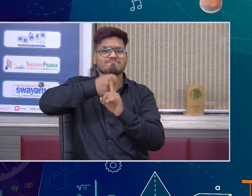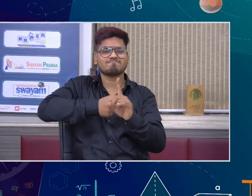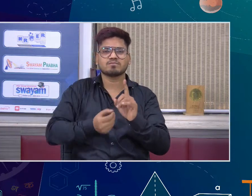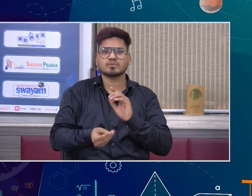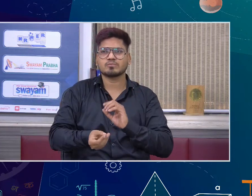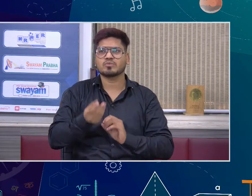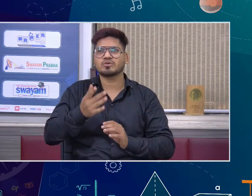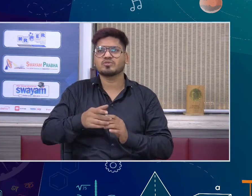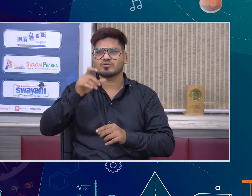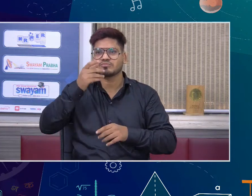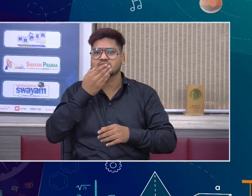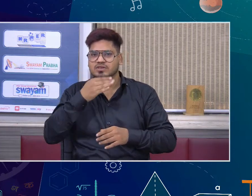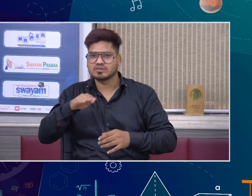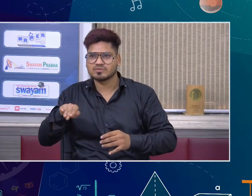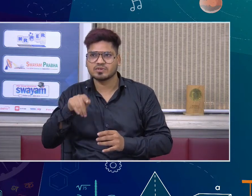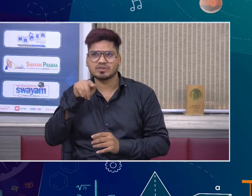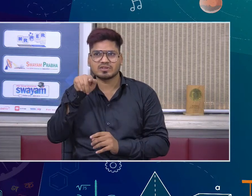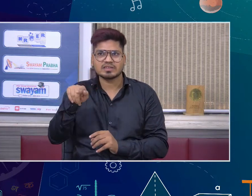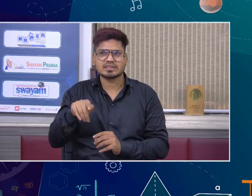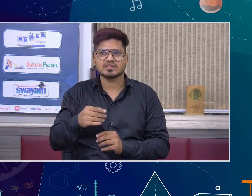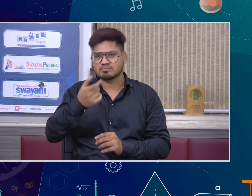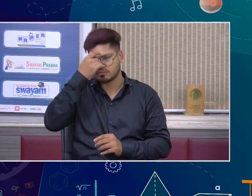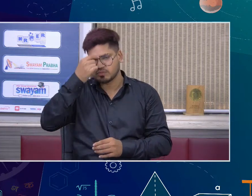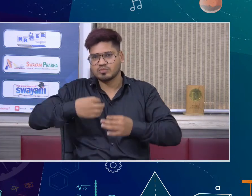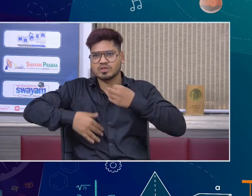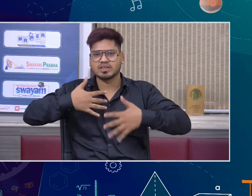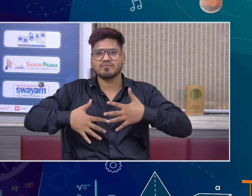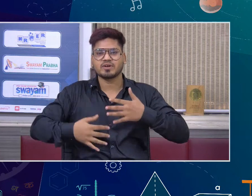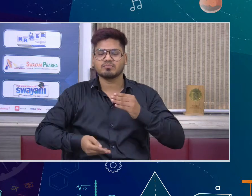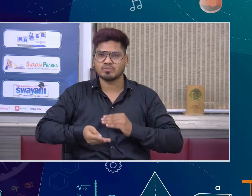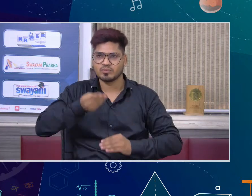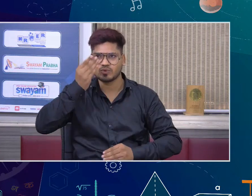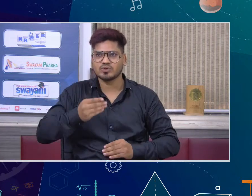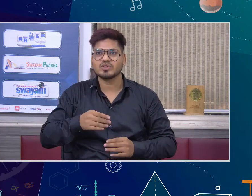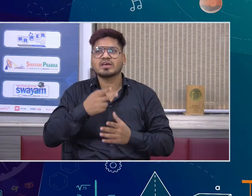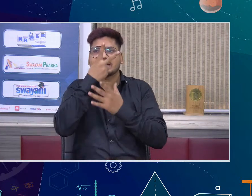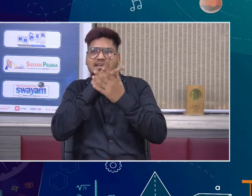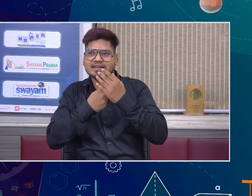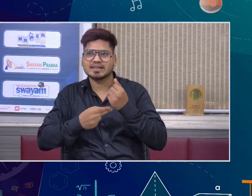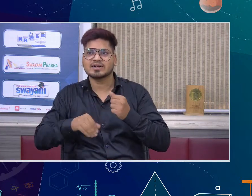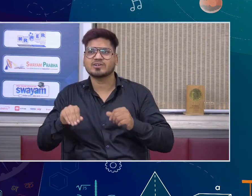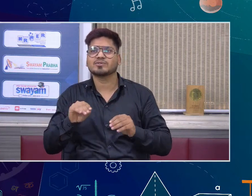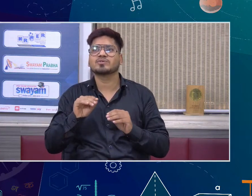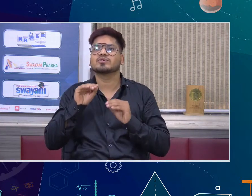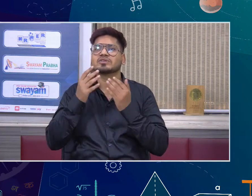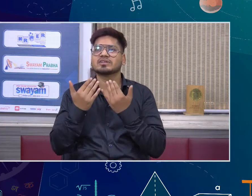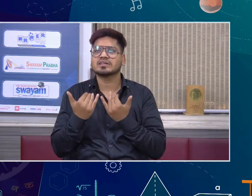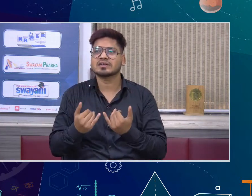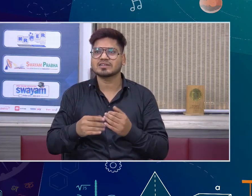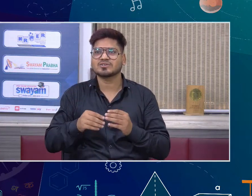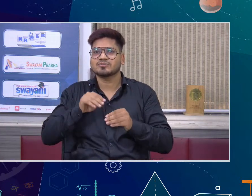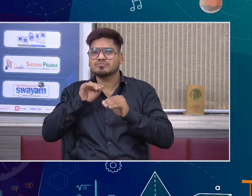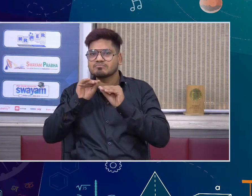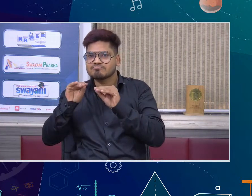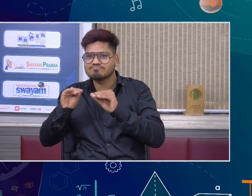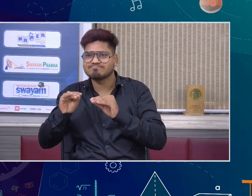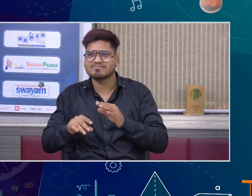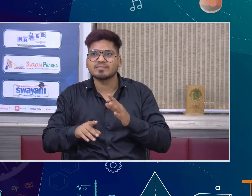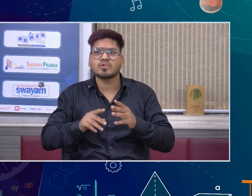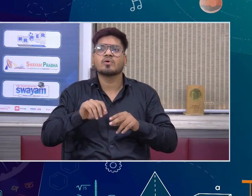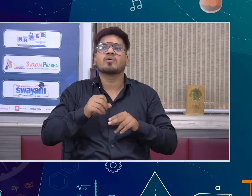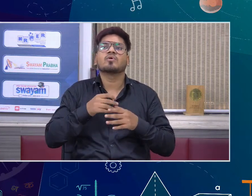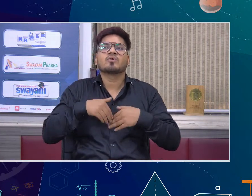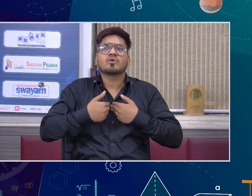with disabilities need direct to direct intervention. In inclusive setup, there should be 45 children or 60 children